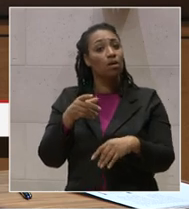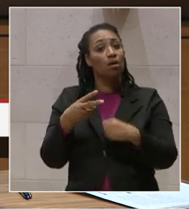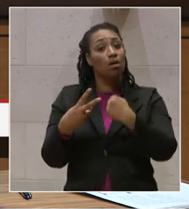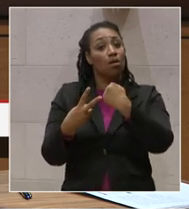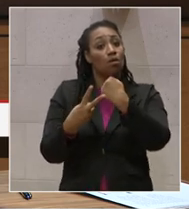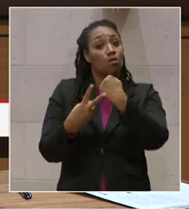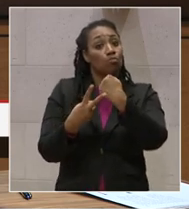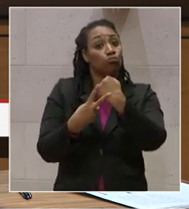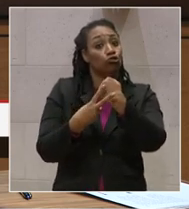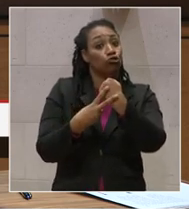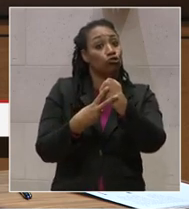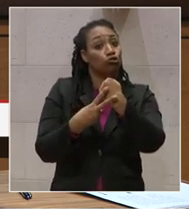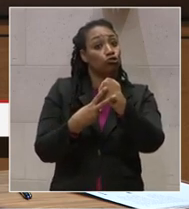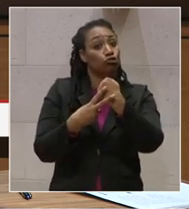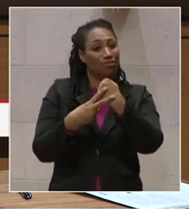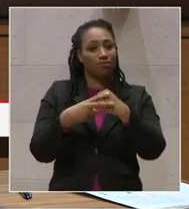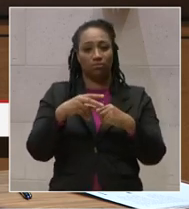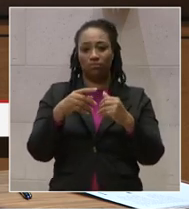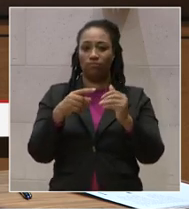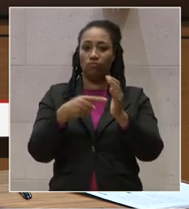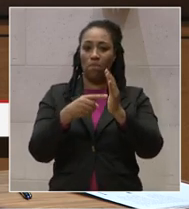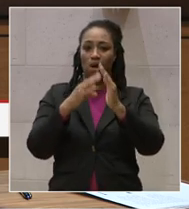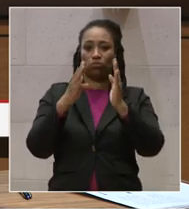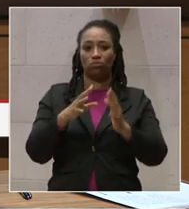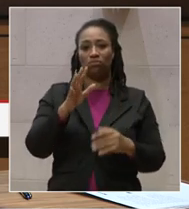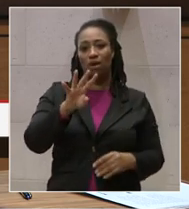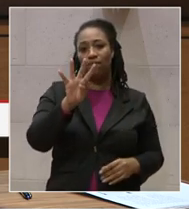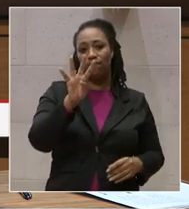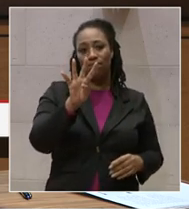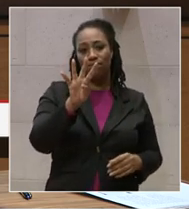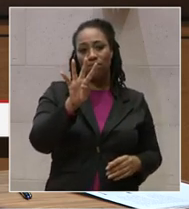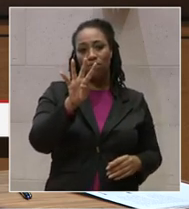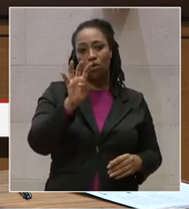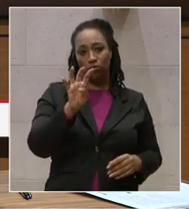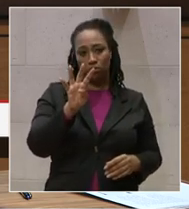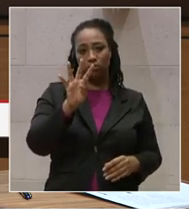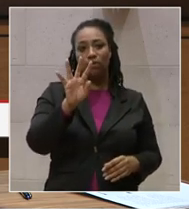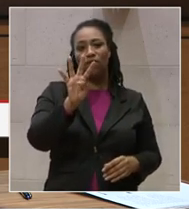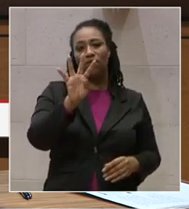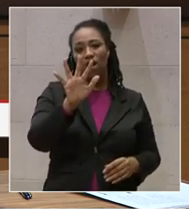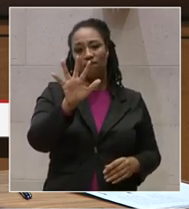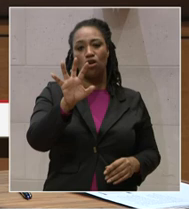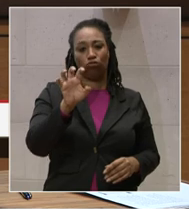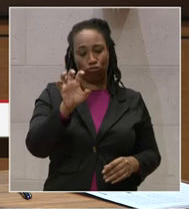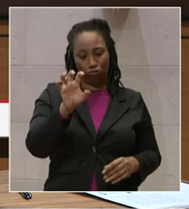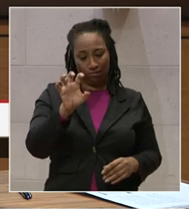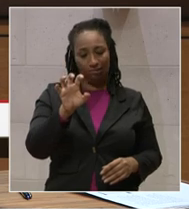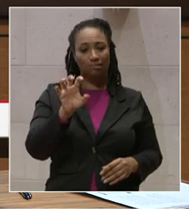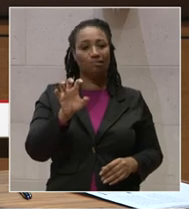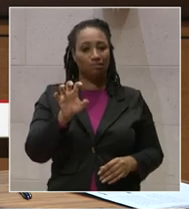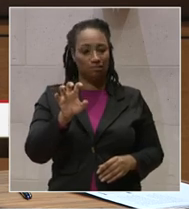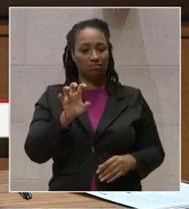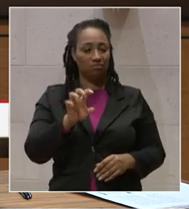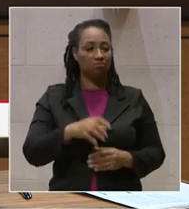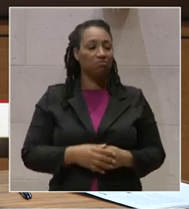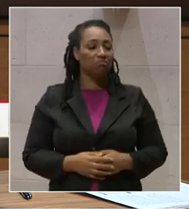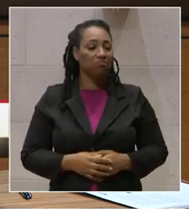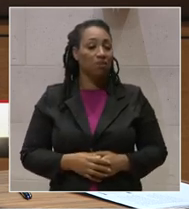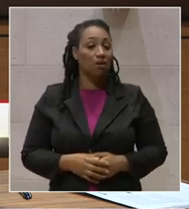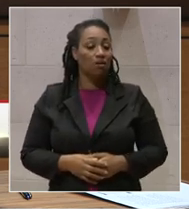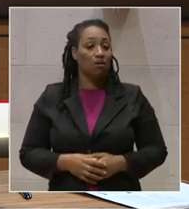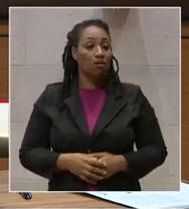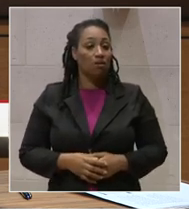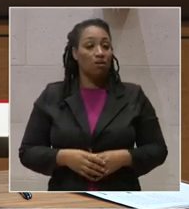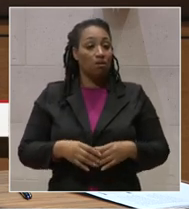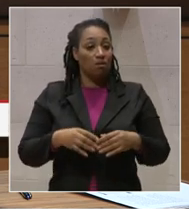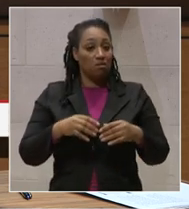a breakthrough with the first affordable housing project selected for financing, a testament to the importance of targeted incentives